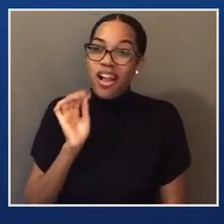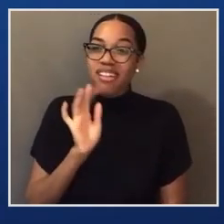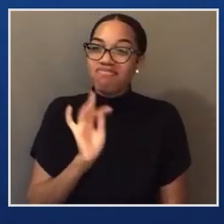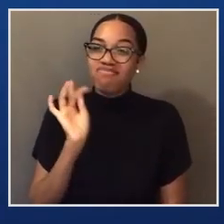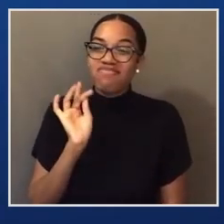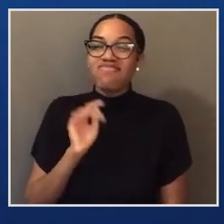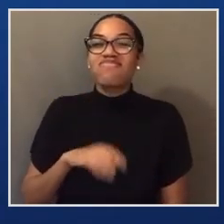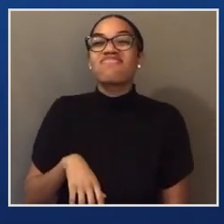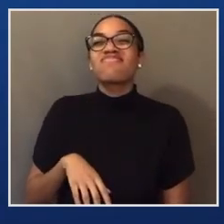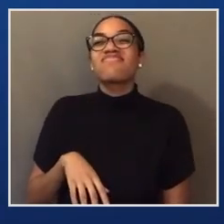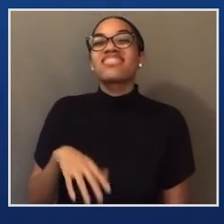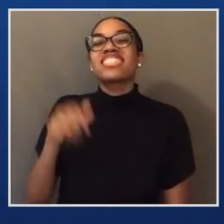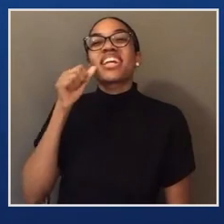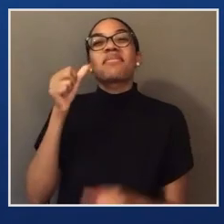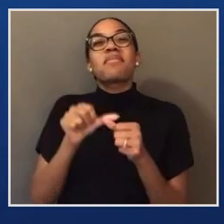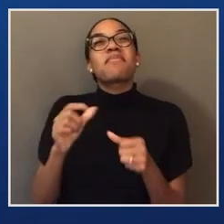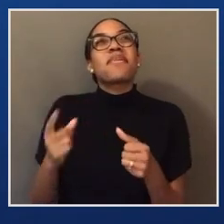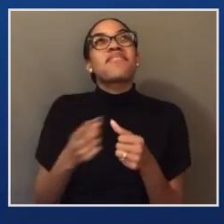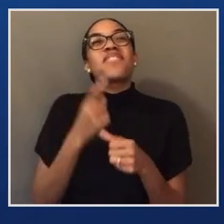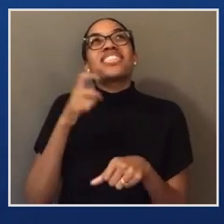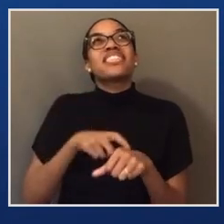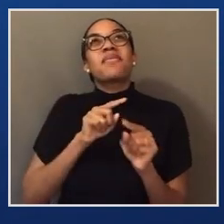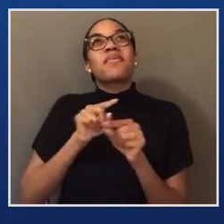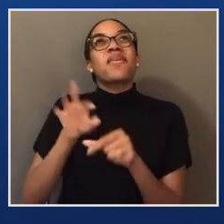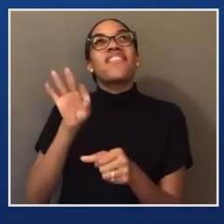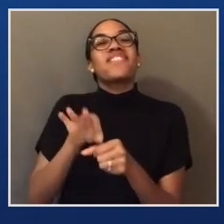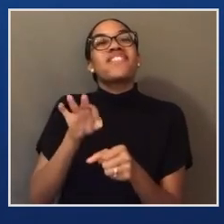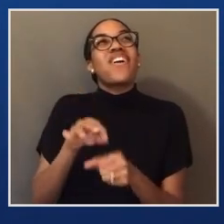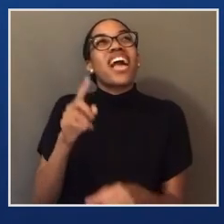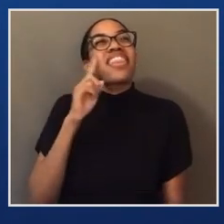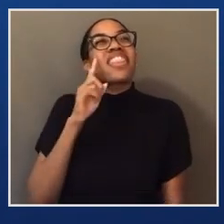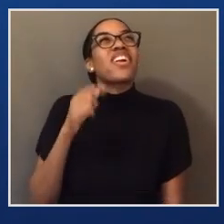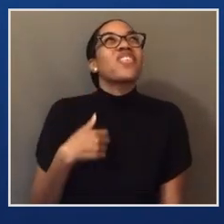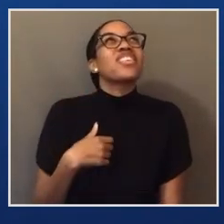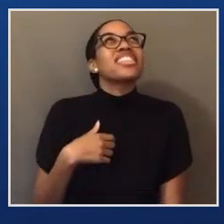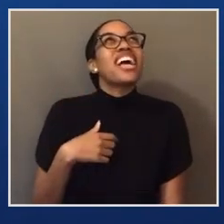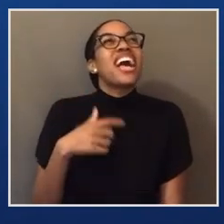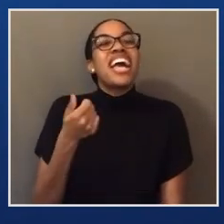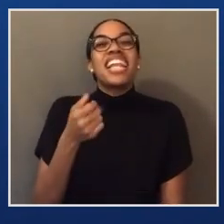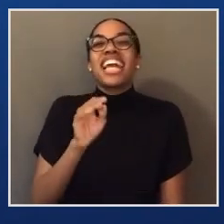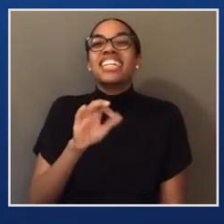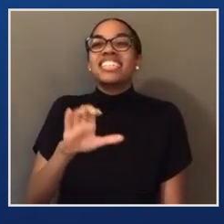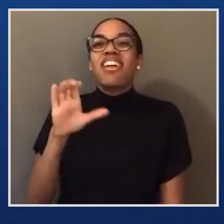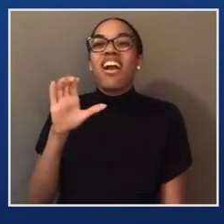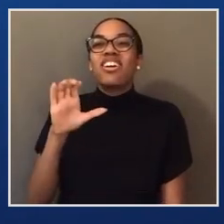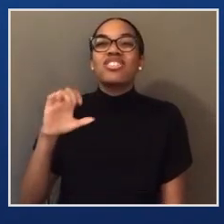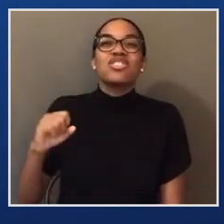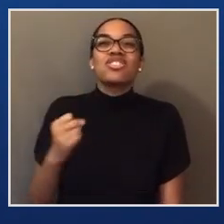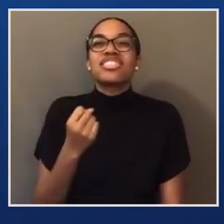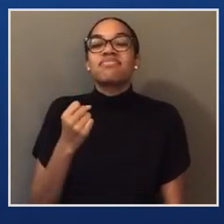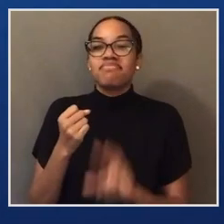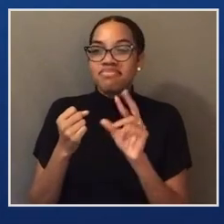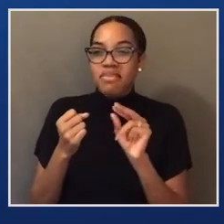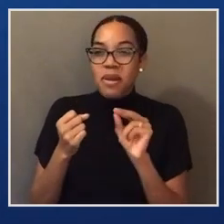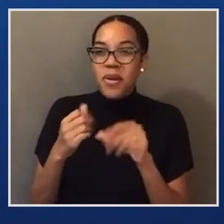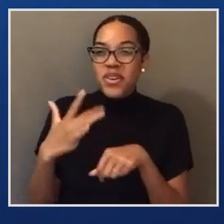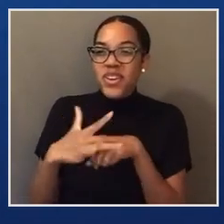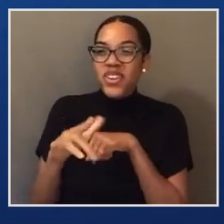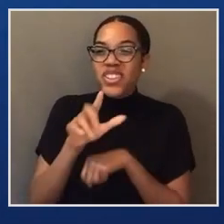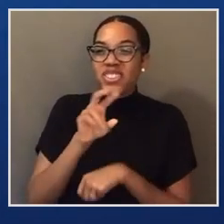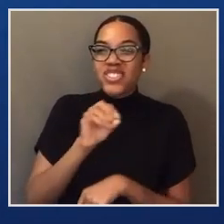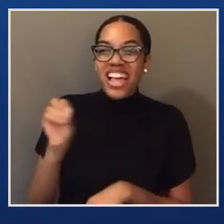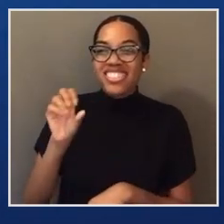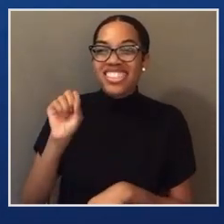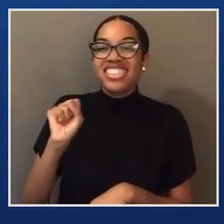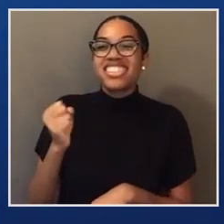I remember my first time voting. It was the late 1900s. Nope, it was the early 2000s. And I waited in line.